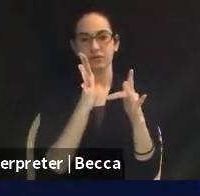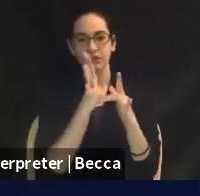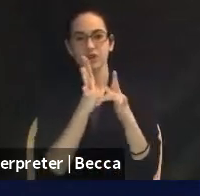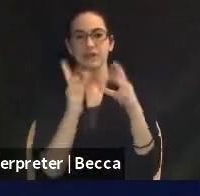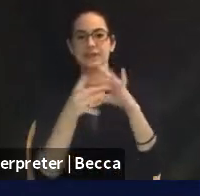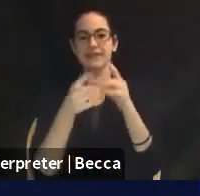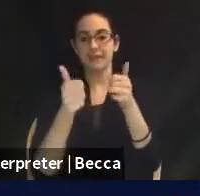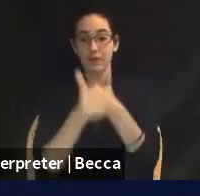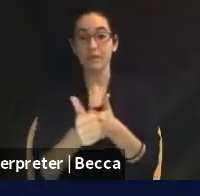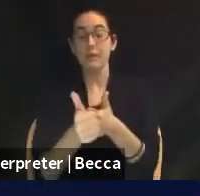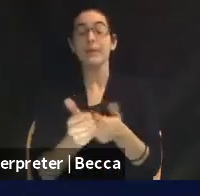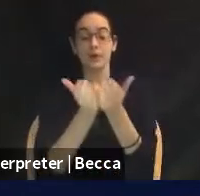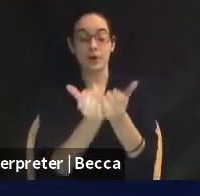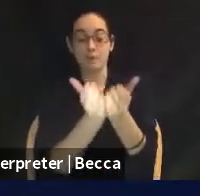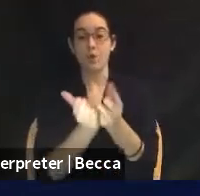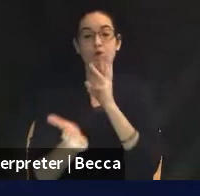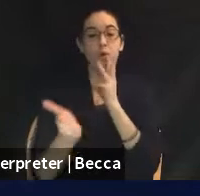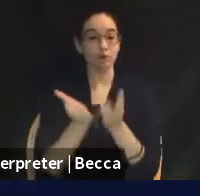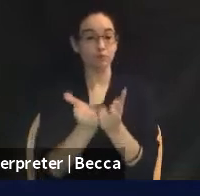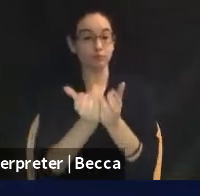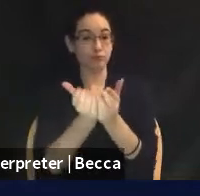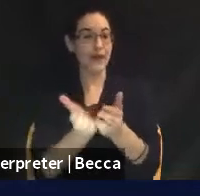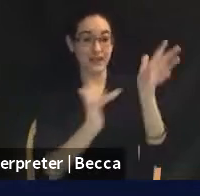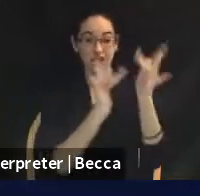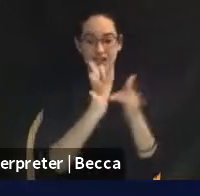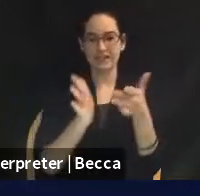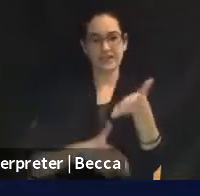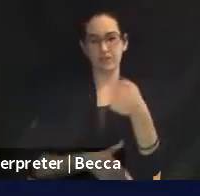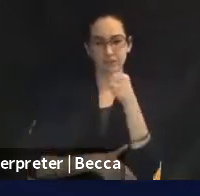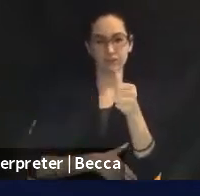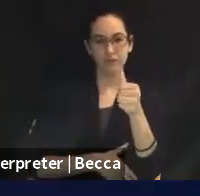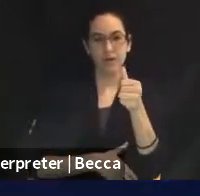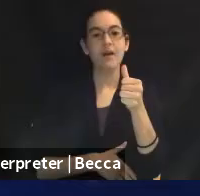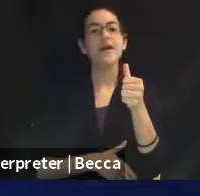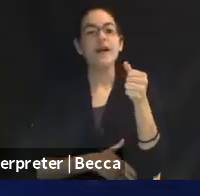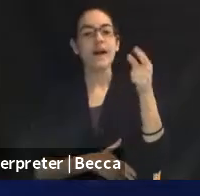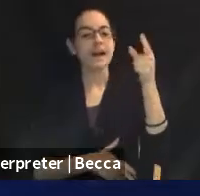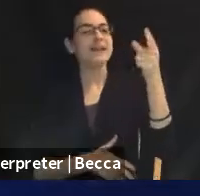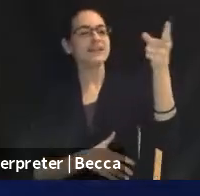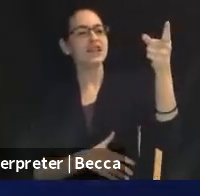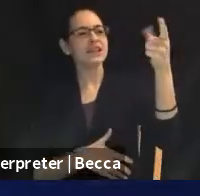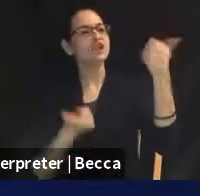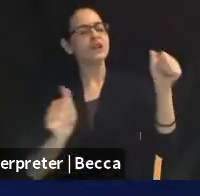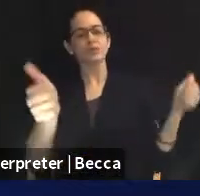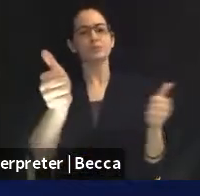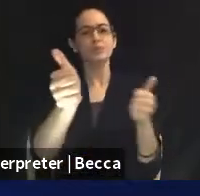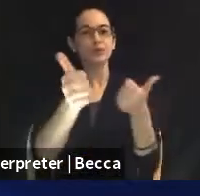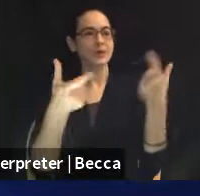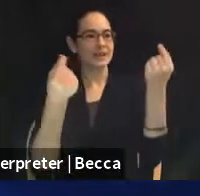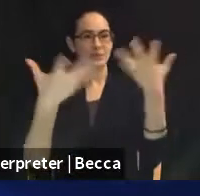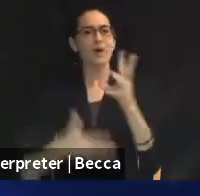on the water. And Jesus is not with them. And he's going to catch up with them. And in good Jesus fashion, he just decides to walk on the